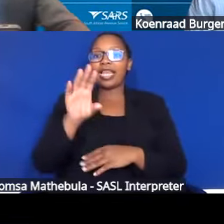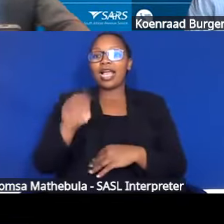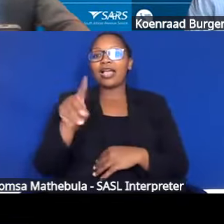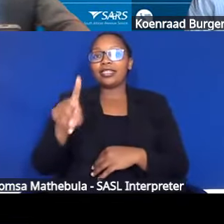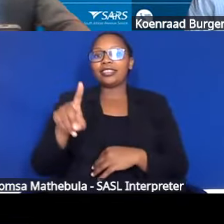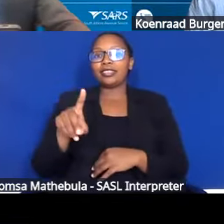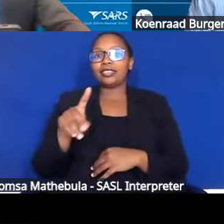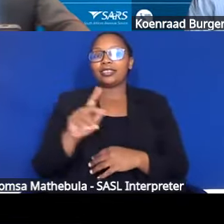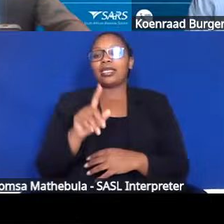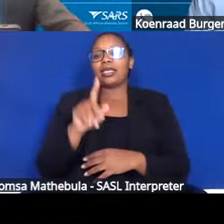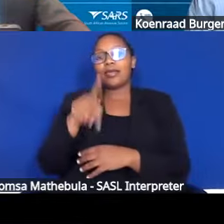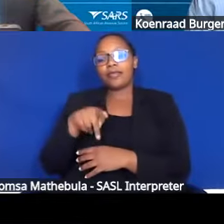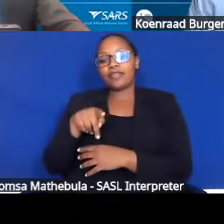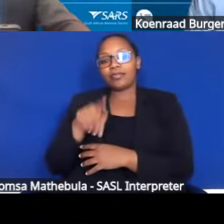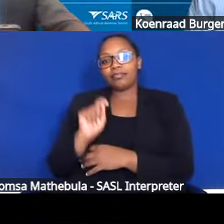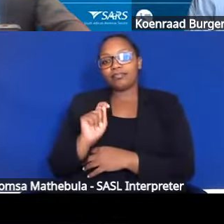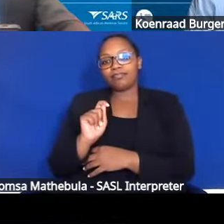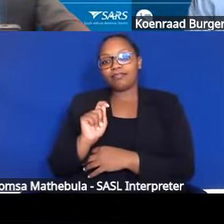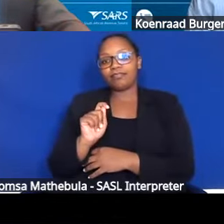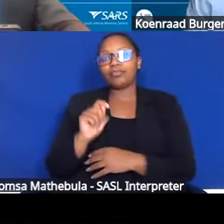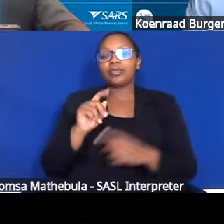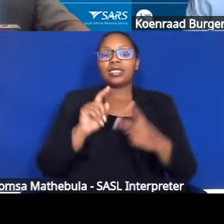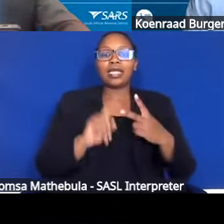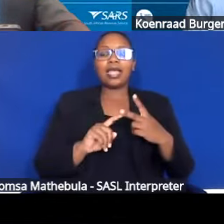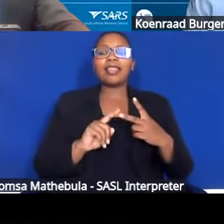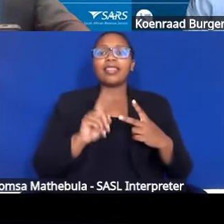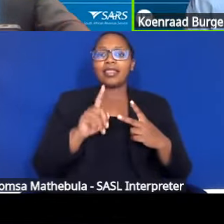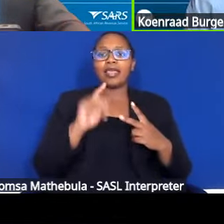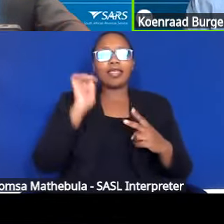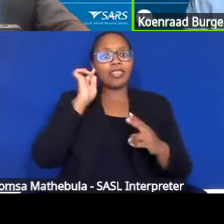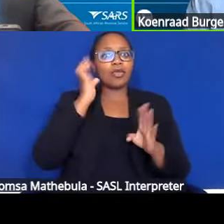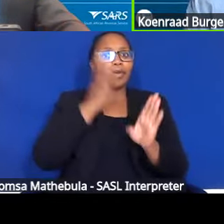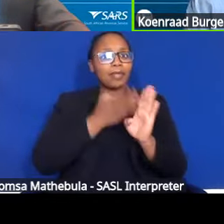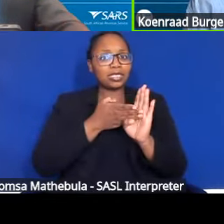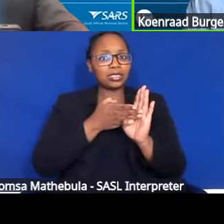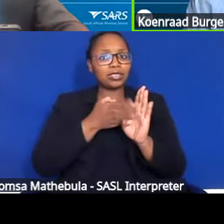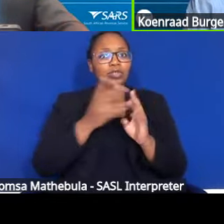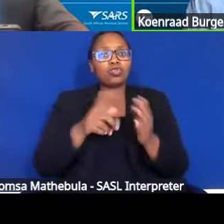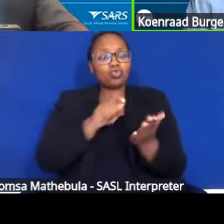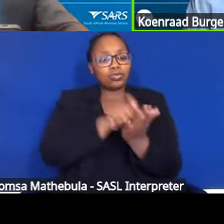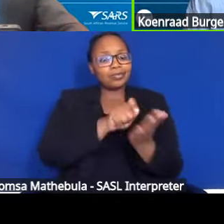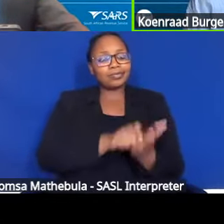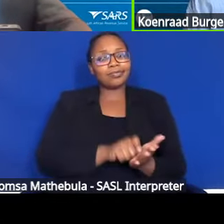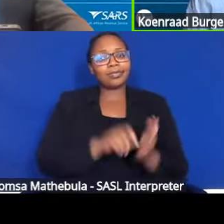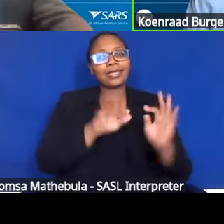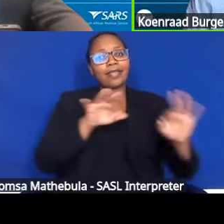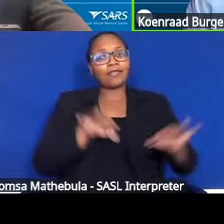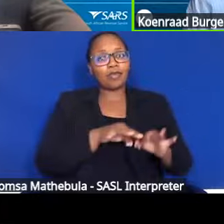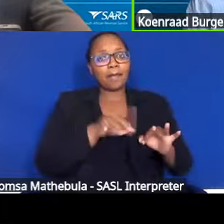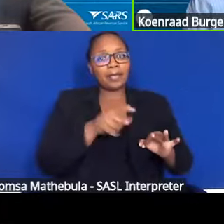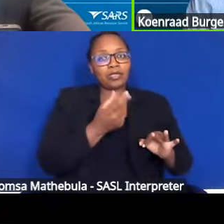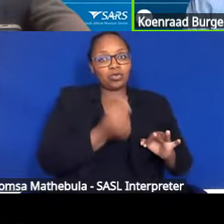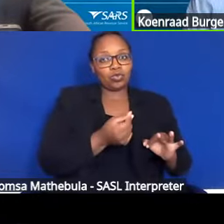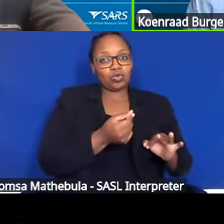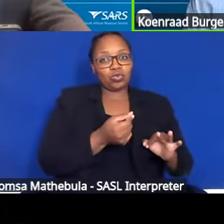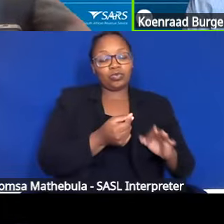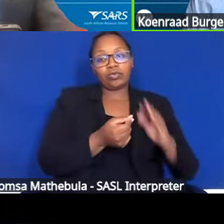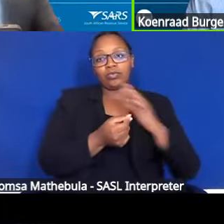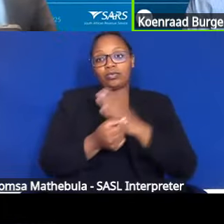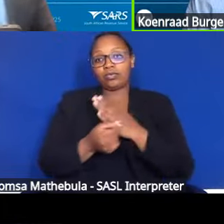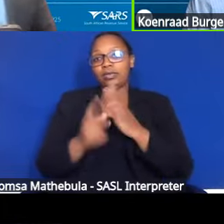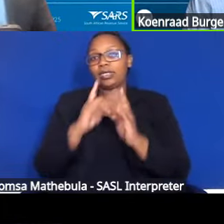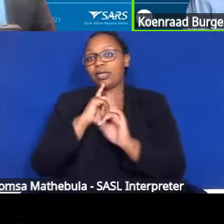complete the forms. Kunrad? Look, if we look at the ITRDD,